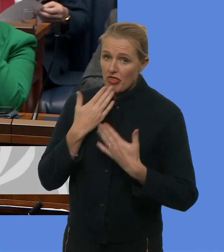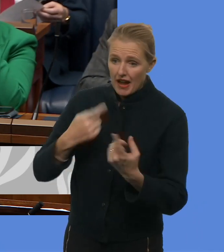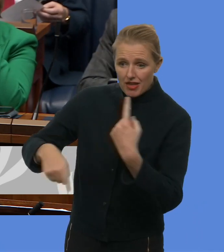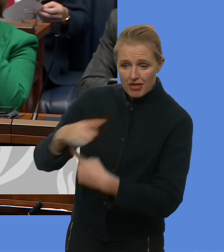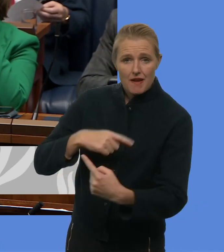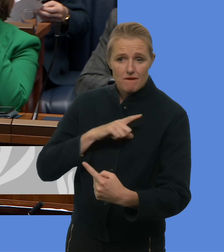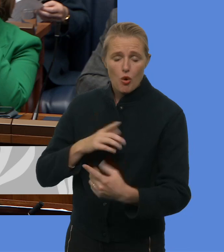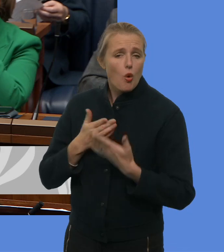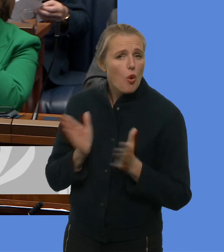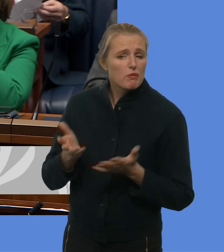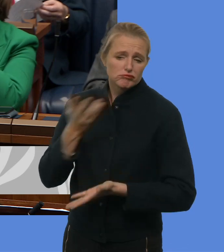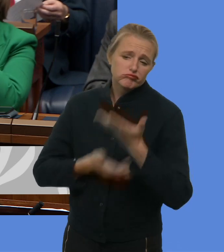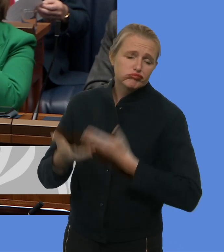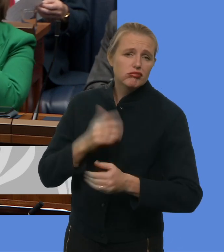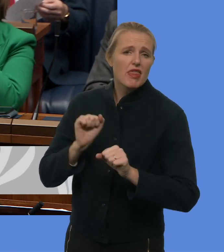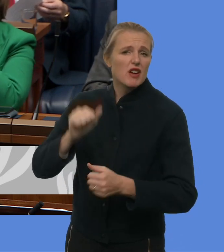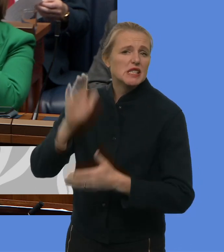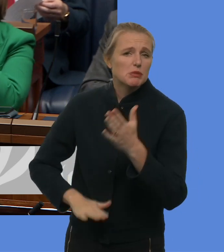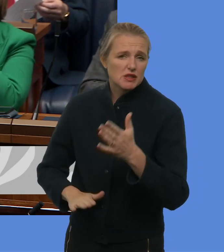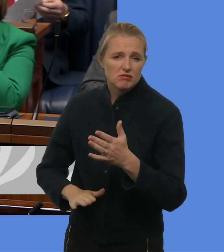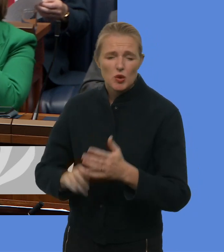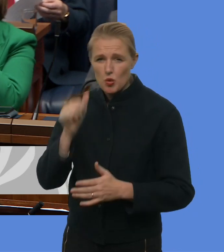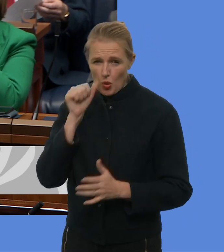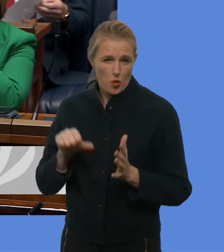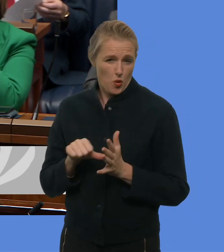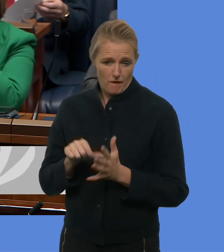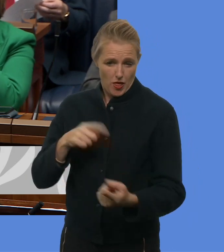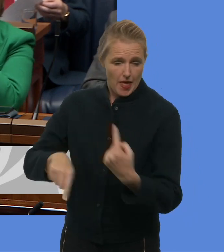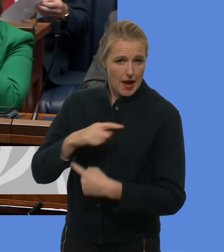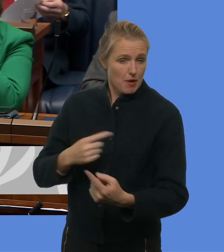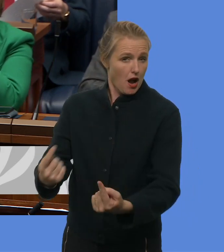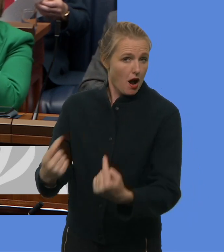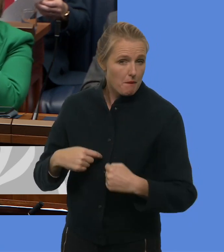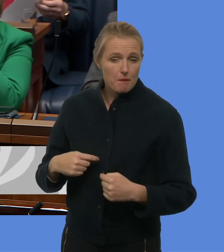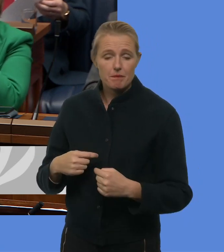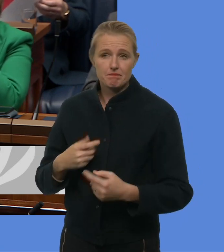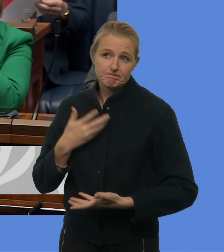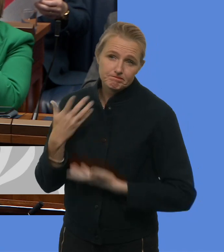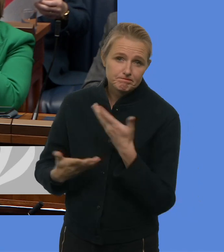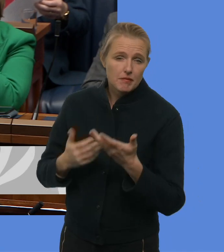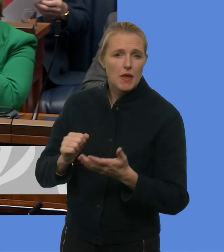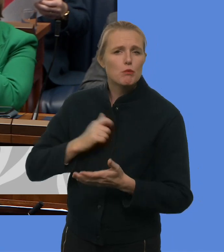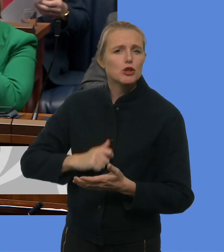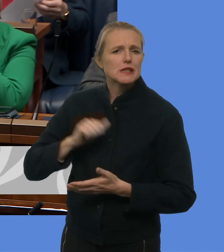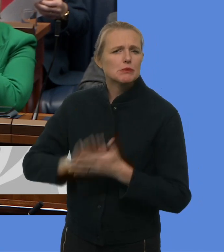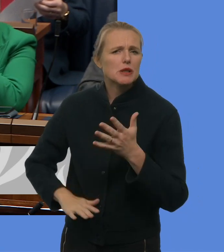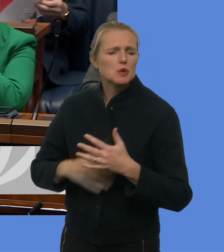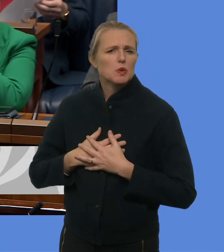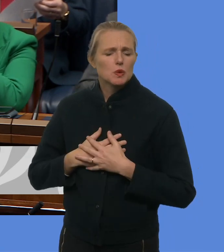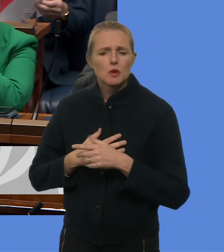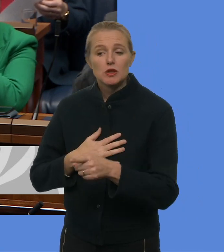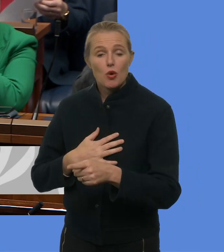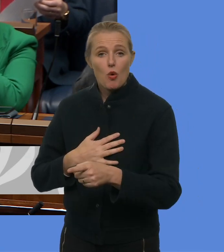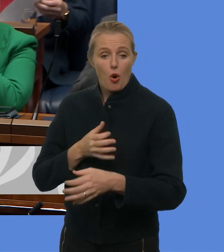difficult and painful experience. We know it was not easy for them to come along and to tell of their personal experiences. So on behalf of the